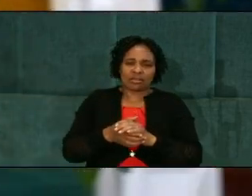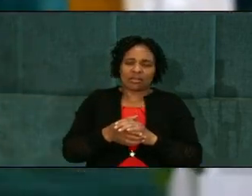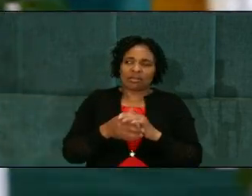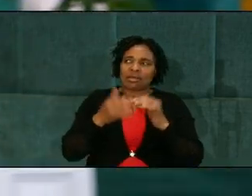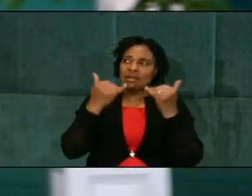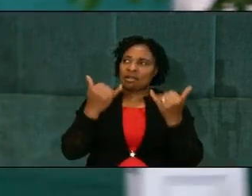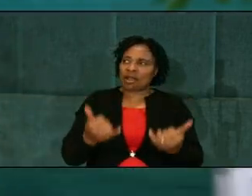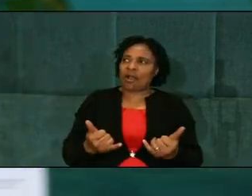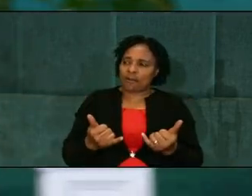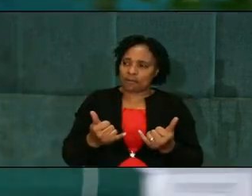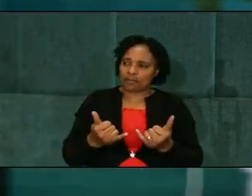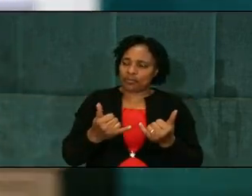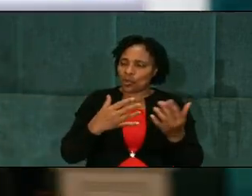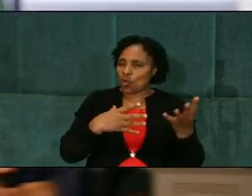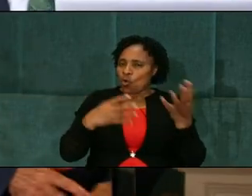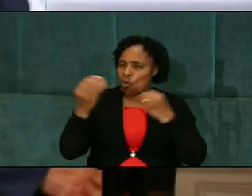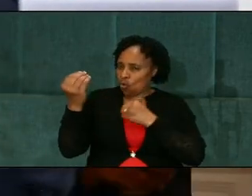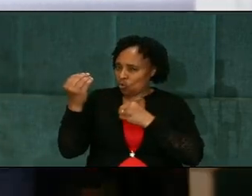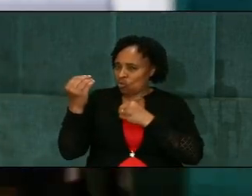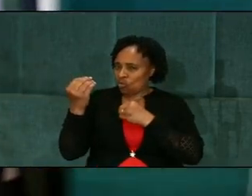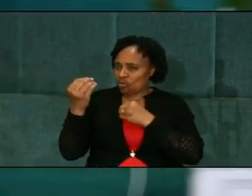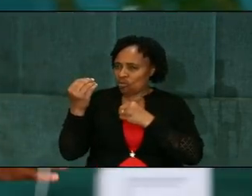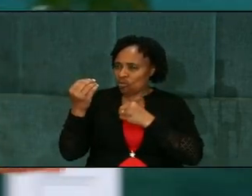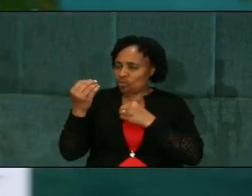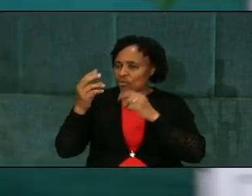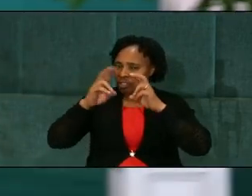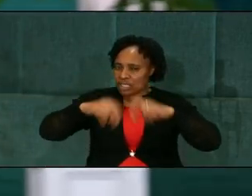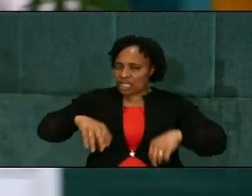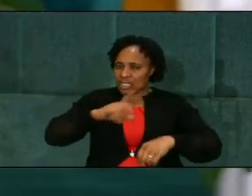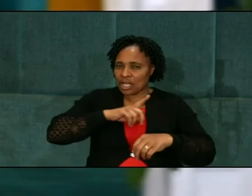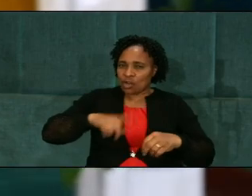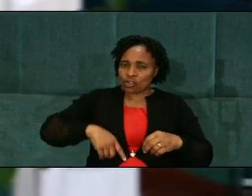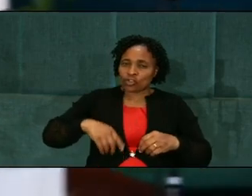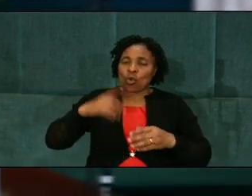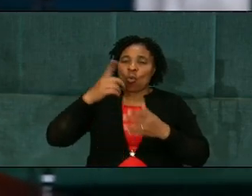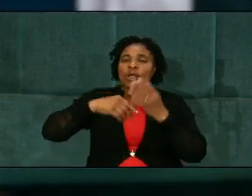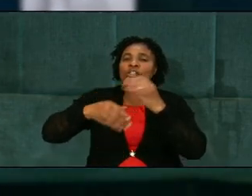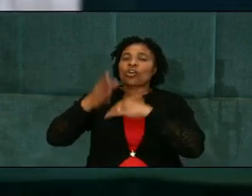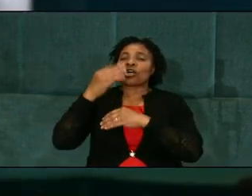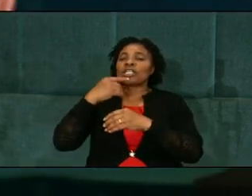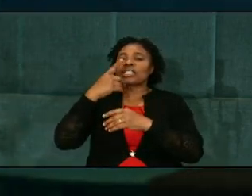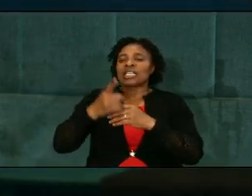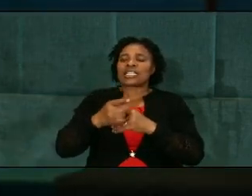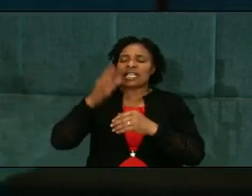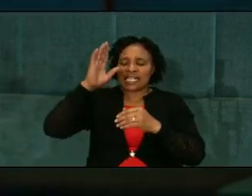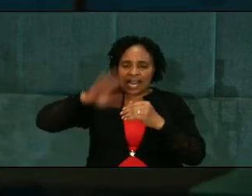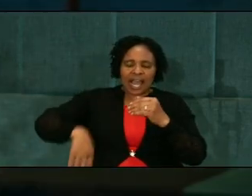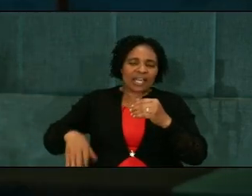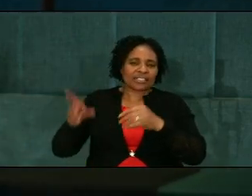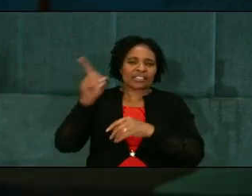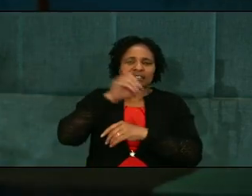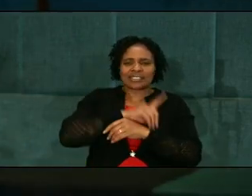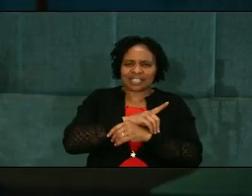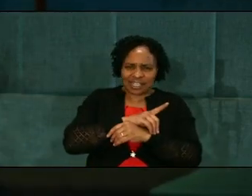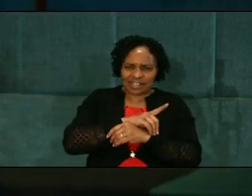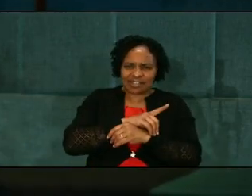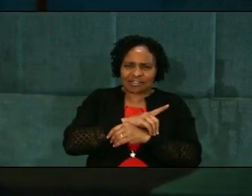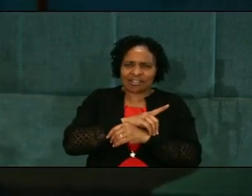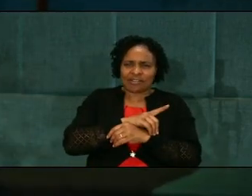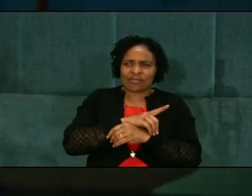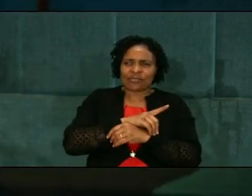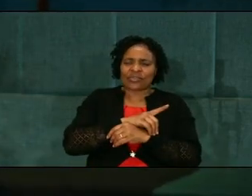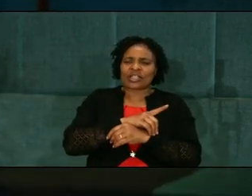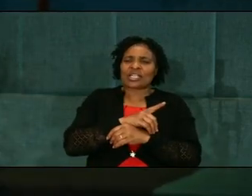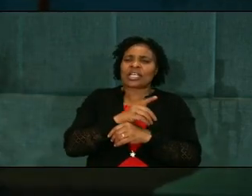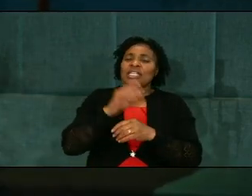Lacking. Gold tried in fire. Servant of the Lord says, what God is saying, in the last days, the last set